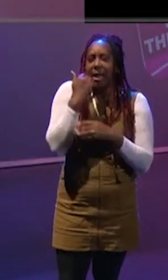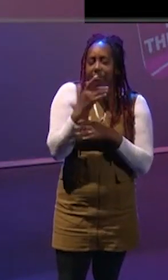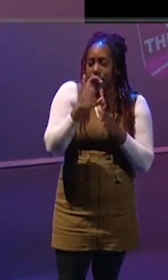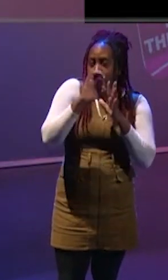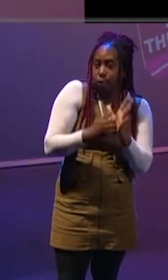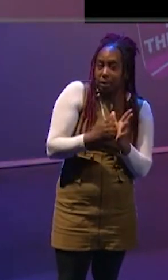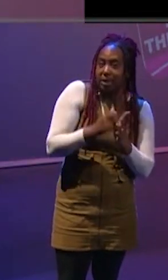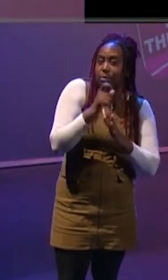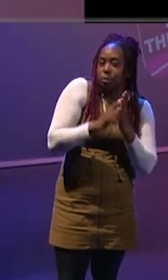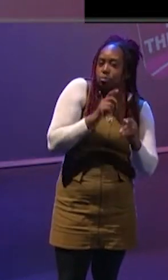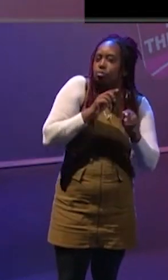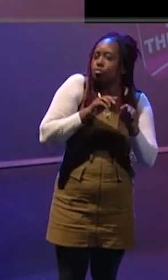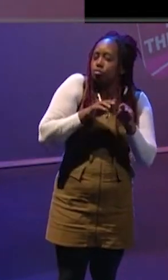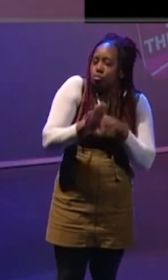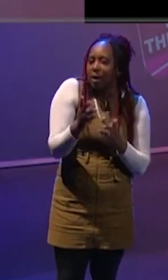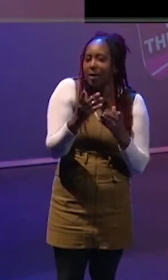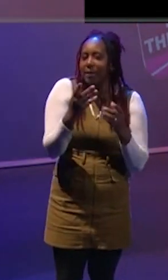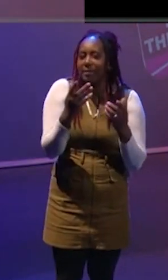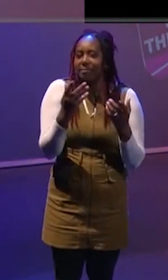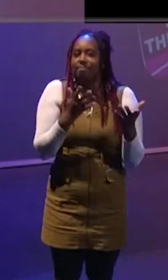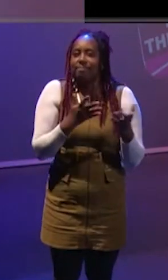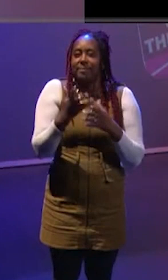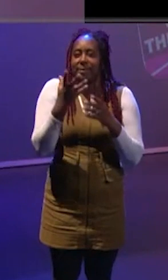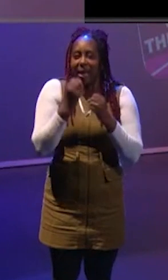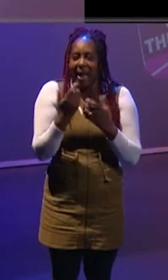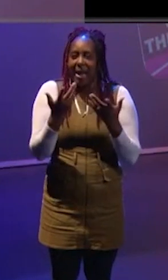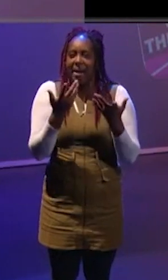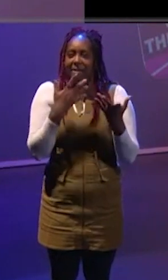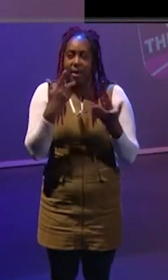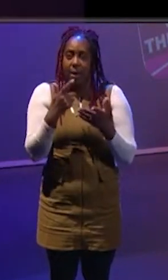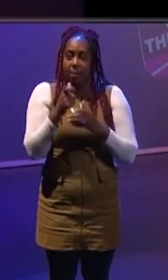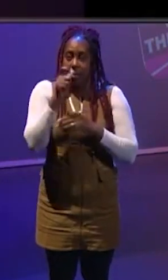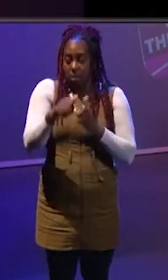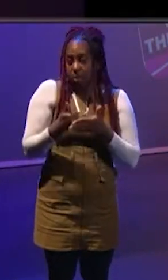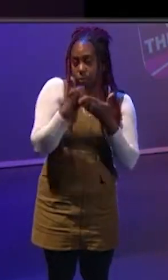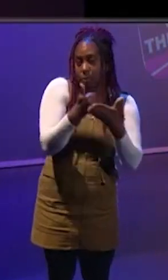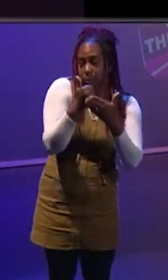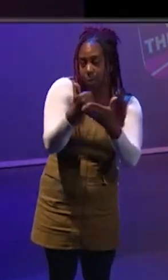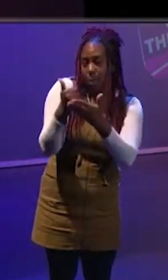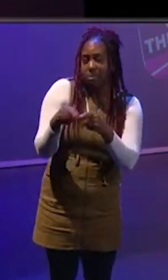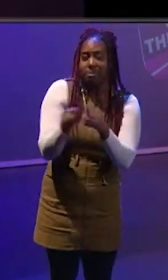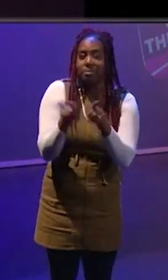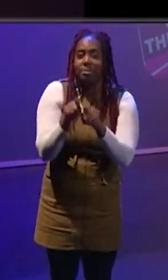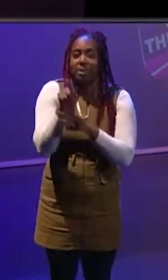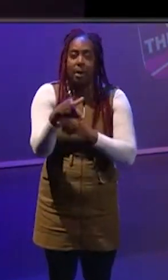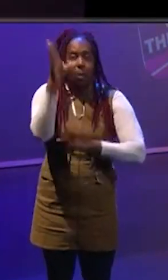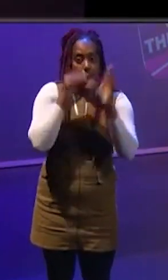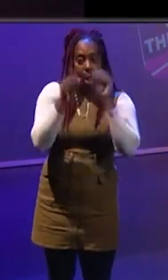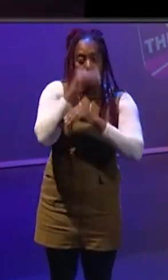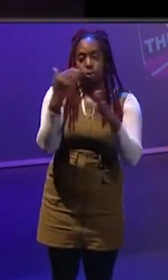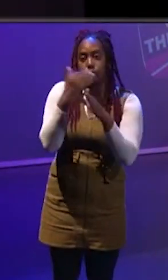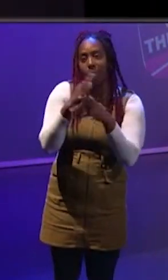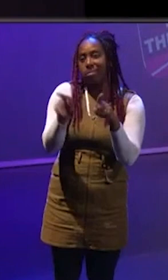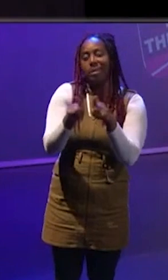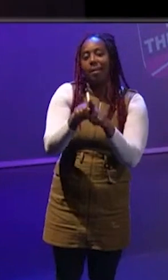I do, I'm trying to make sure that I can have an associate or an assistant on it so that they have the ability to sort of like learn on the job.